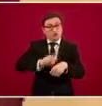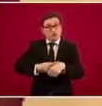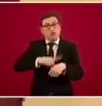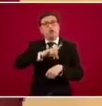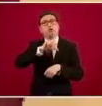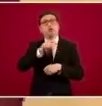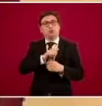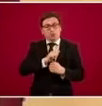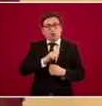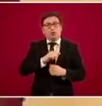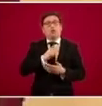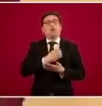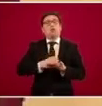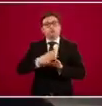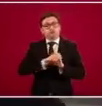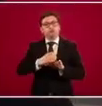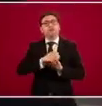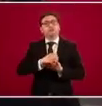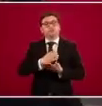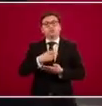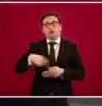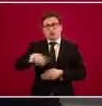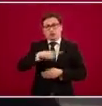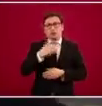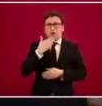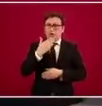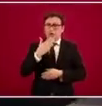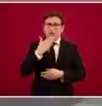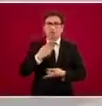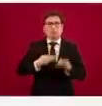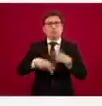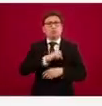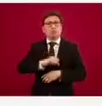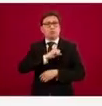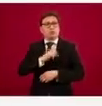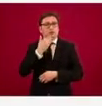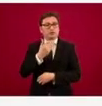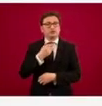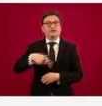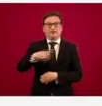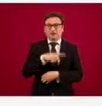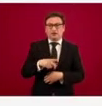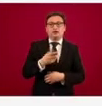number of recovered patients so far. We have